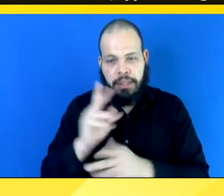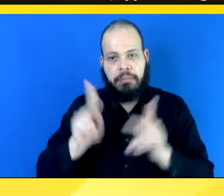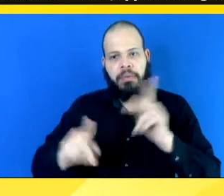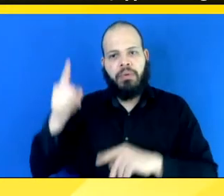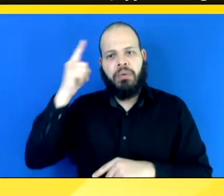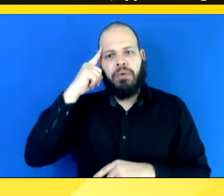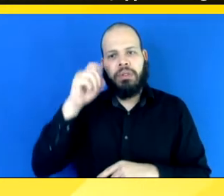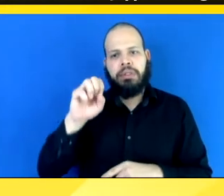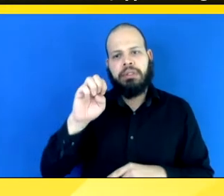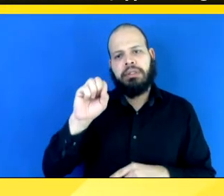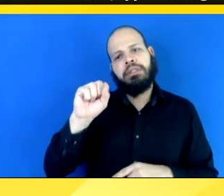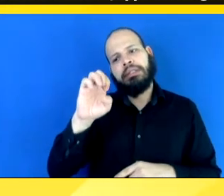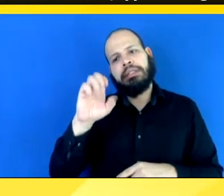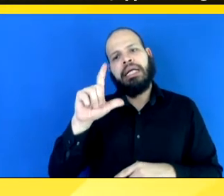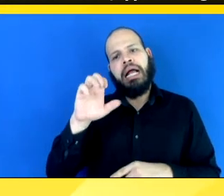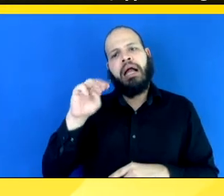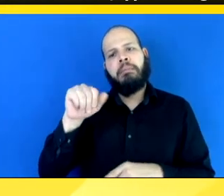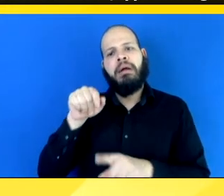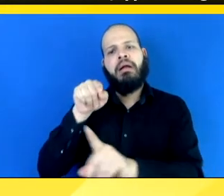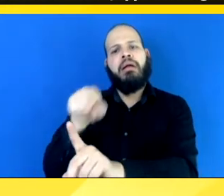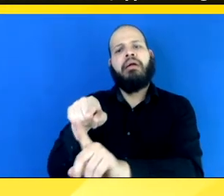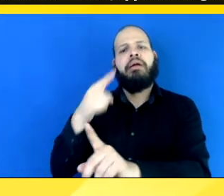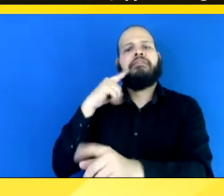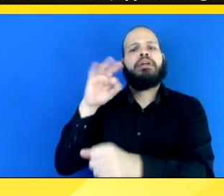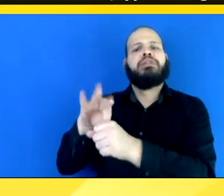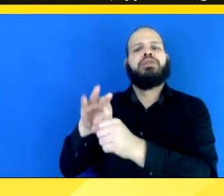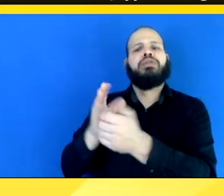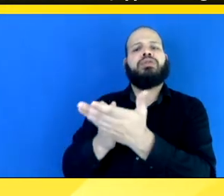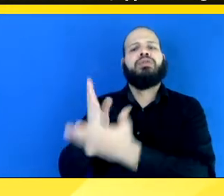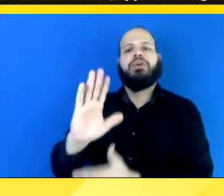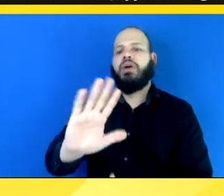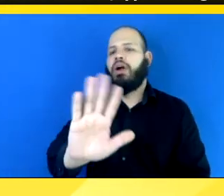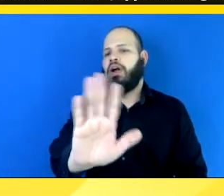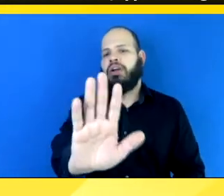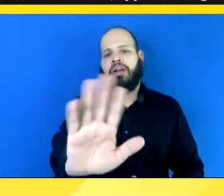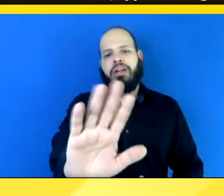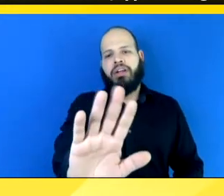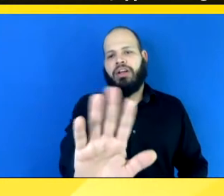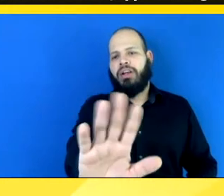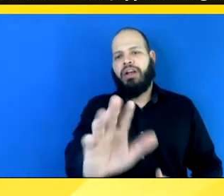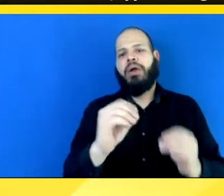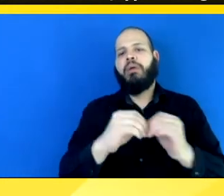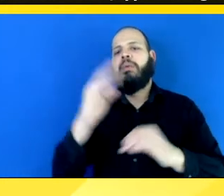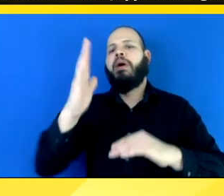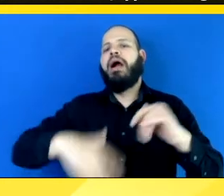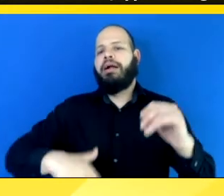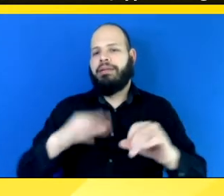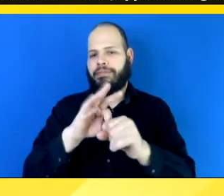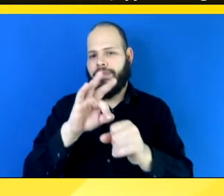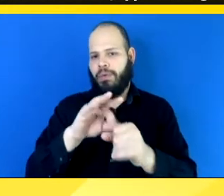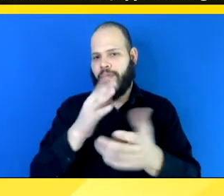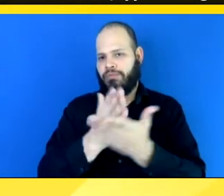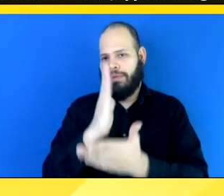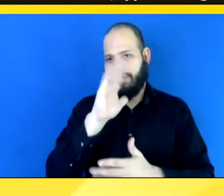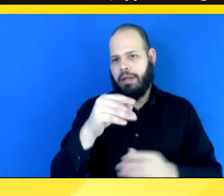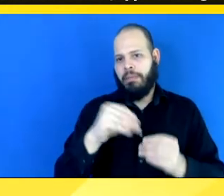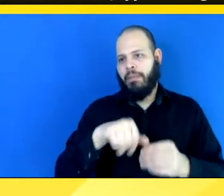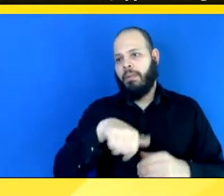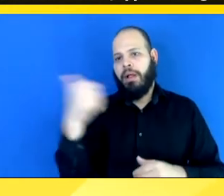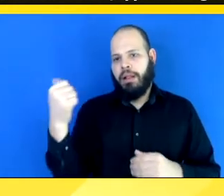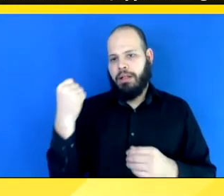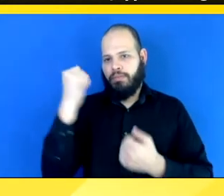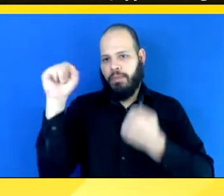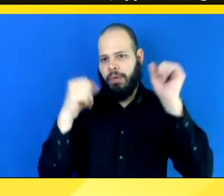got to Montgomery, stood on those steps, this is what he said. The threat of the